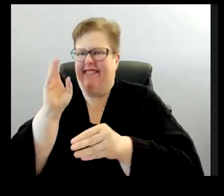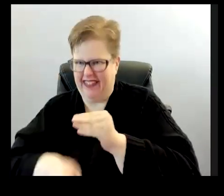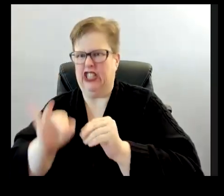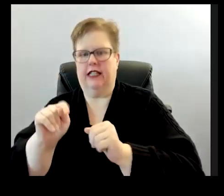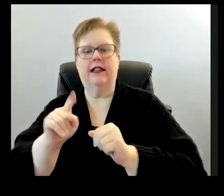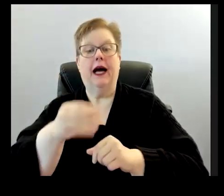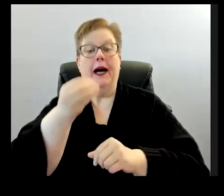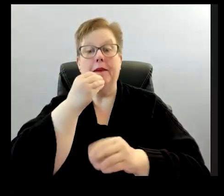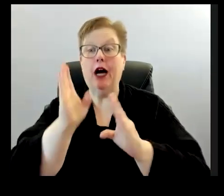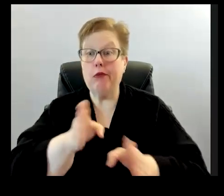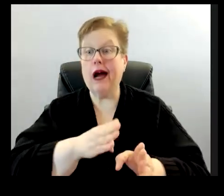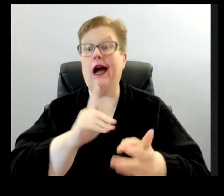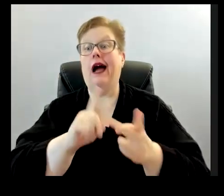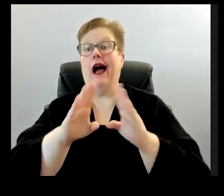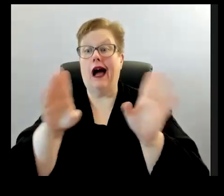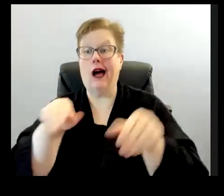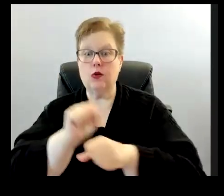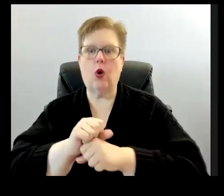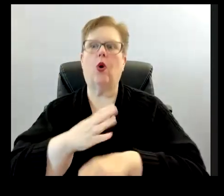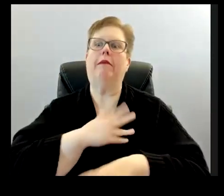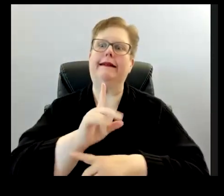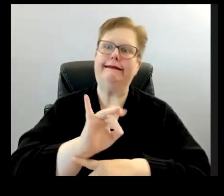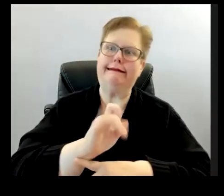Meal prep and housework, yes. Your diet.